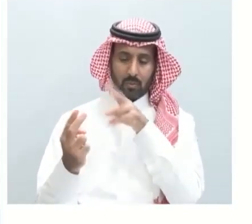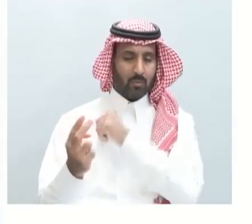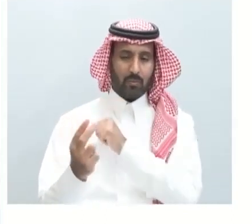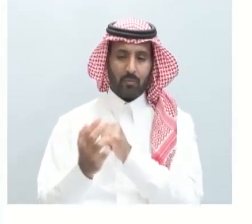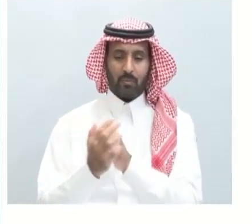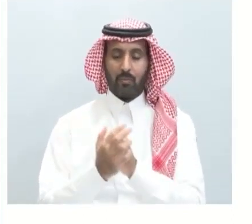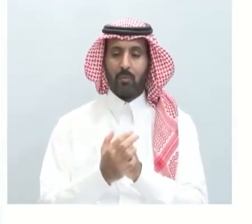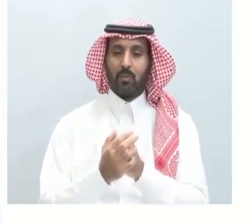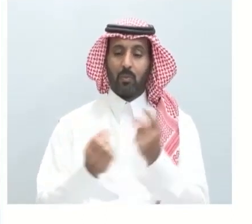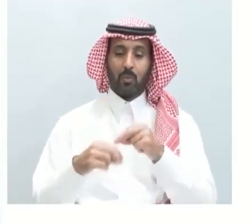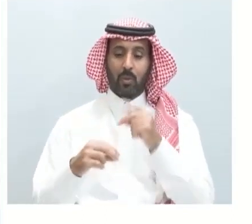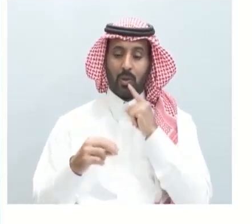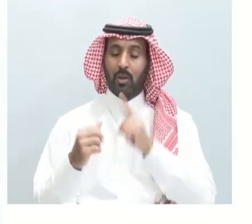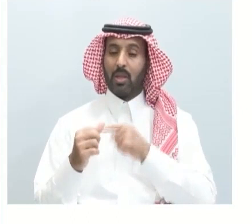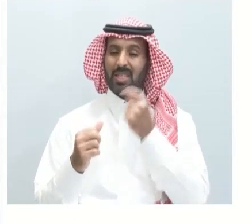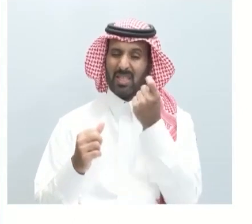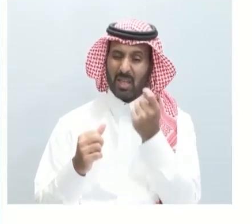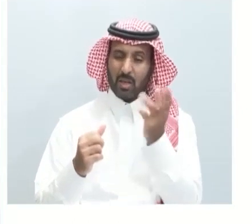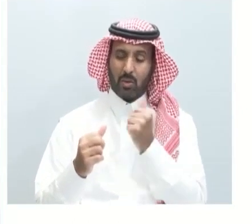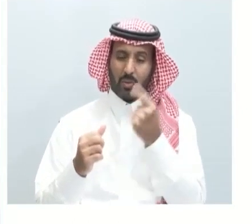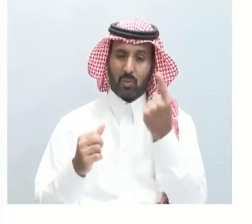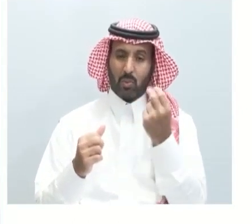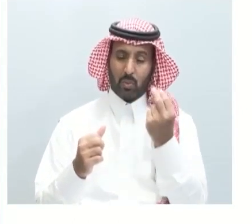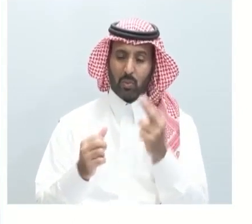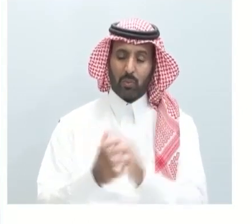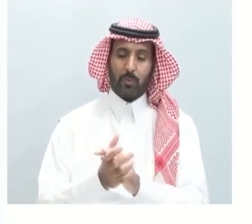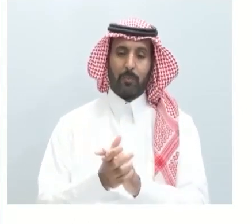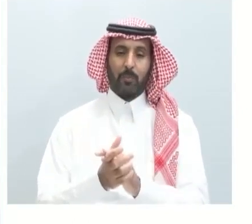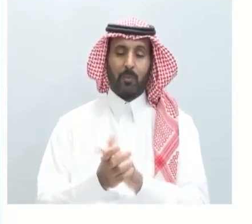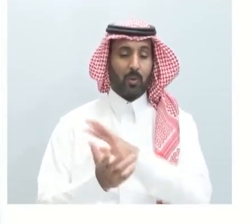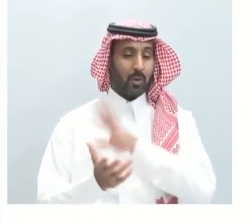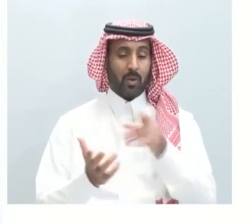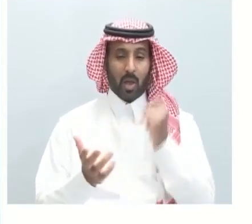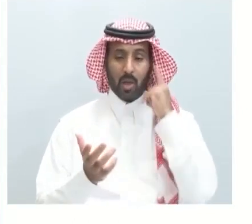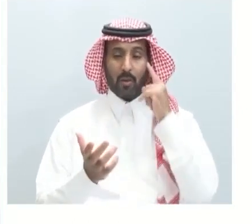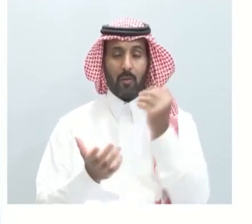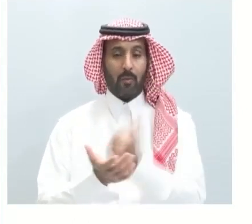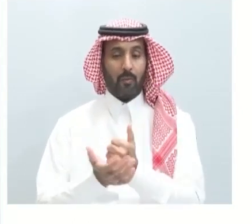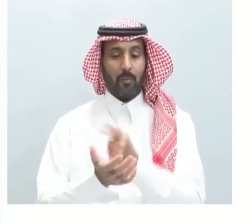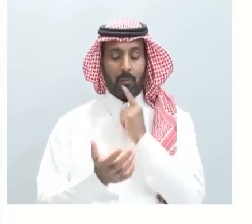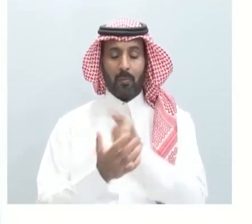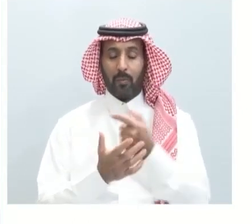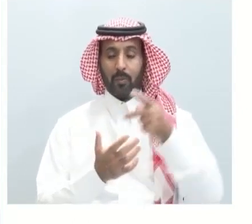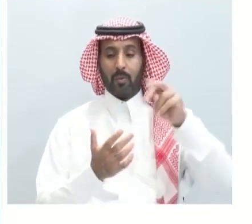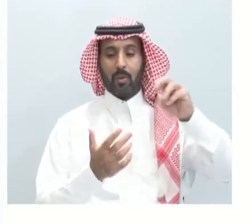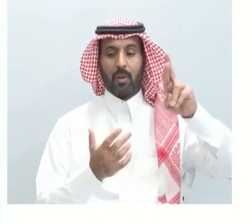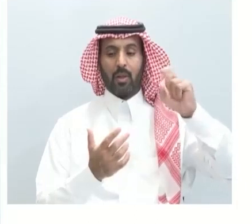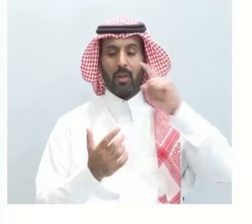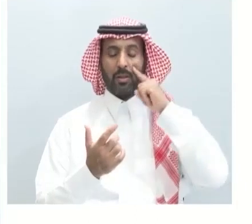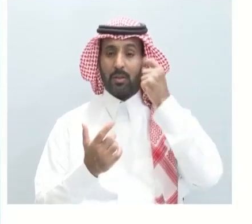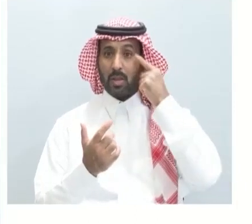eyes for more than a moment or too so the general idea is the main idea is the Korean culture is